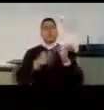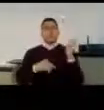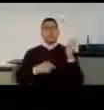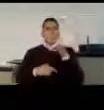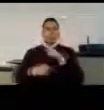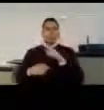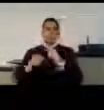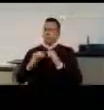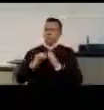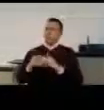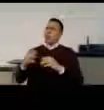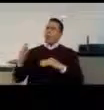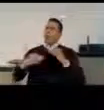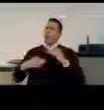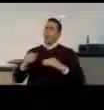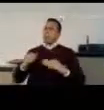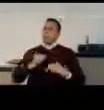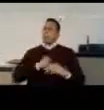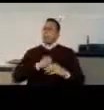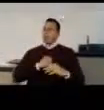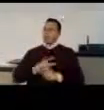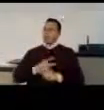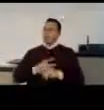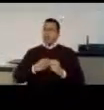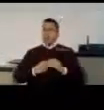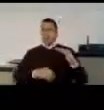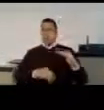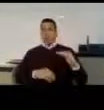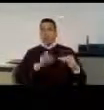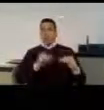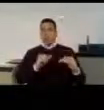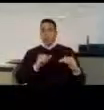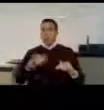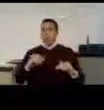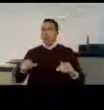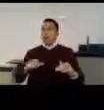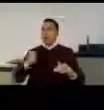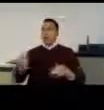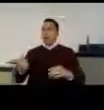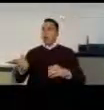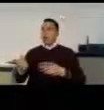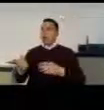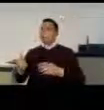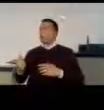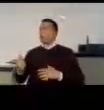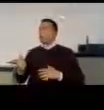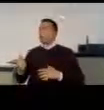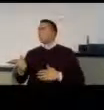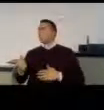is, how do you balance self-care and a child with disability and another,